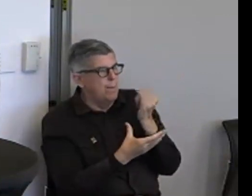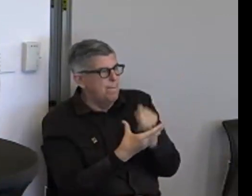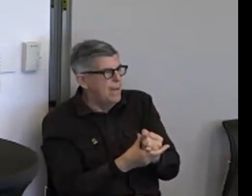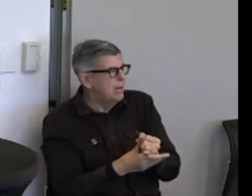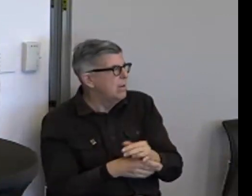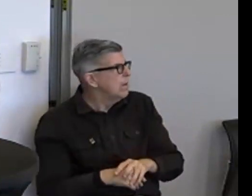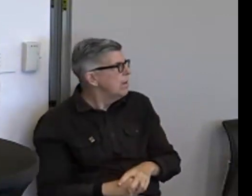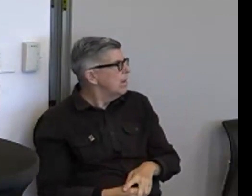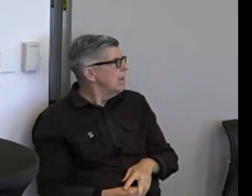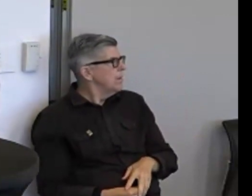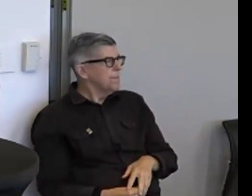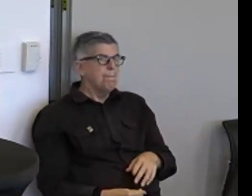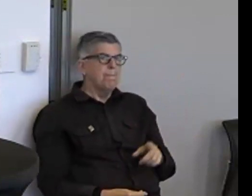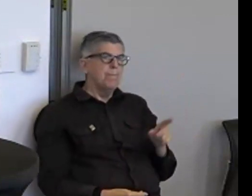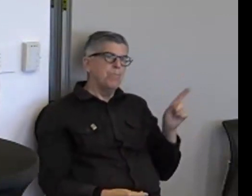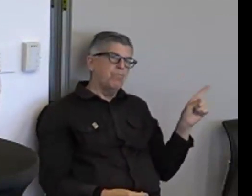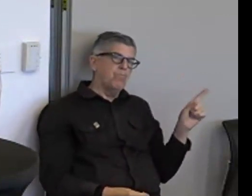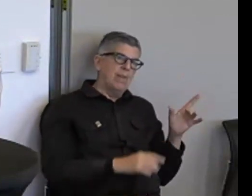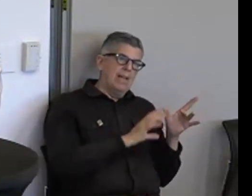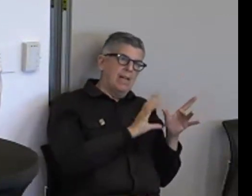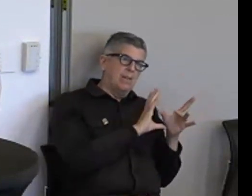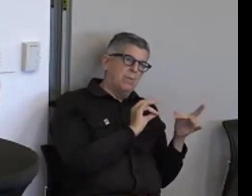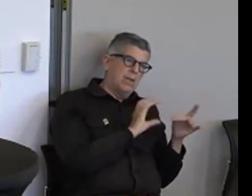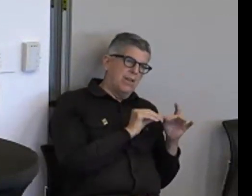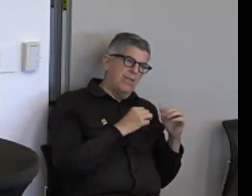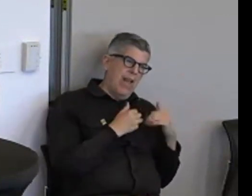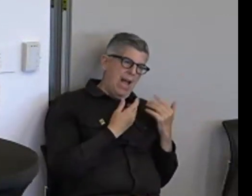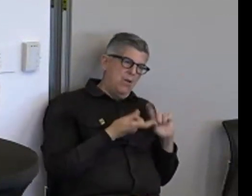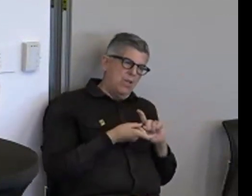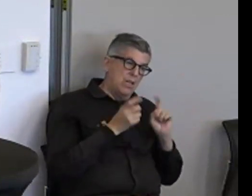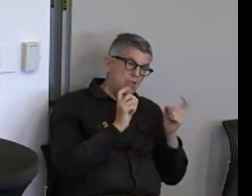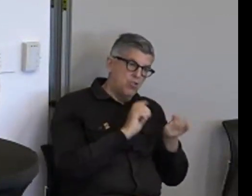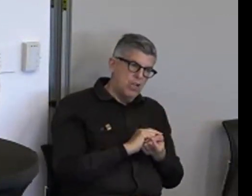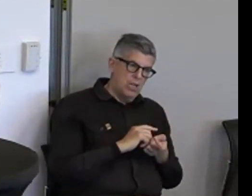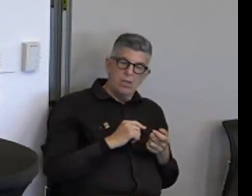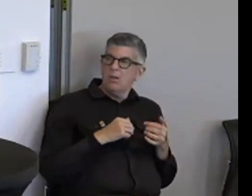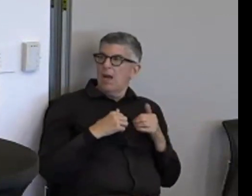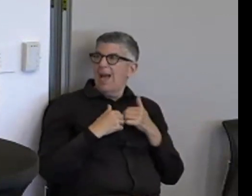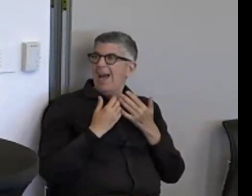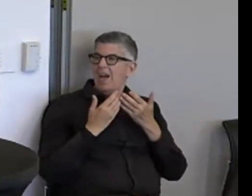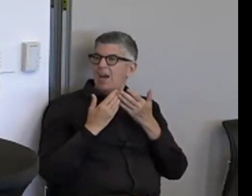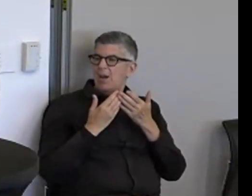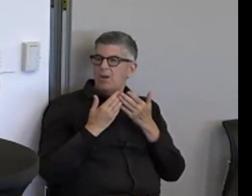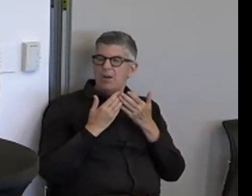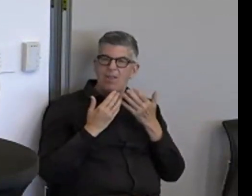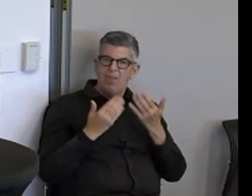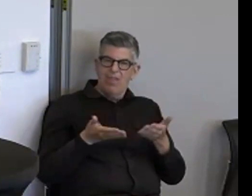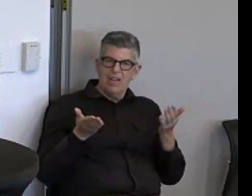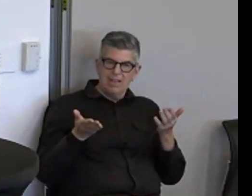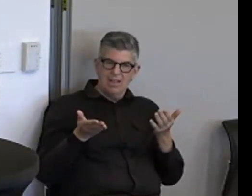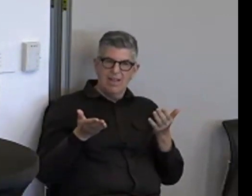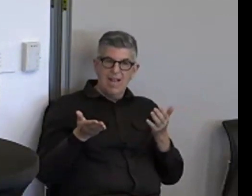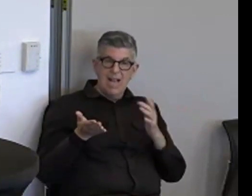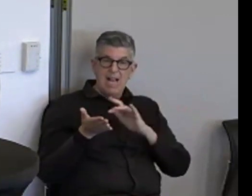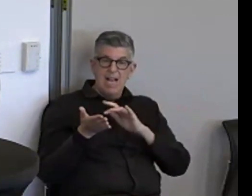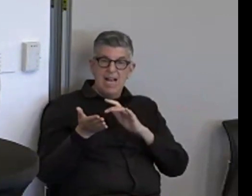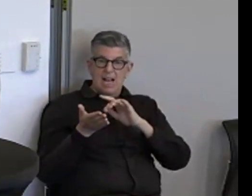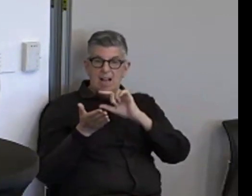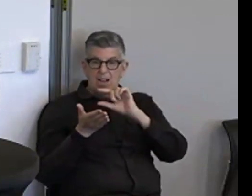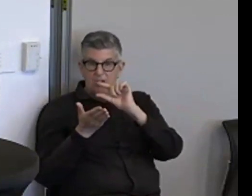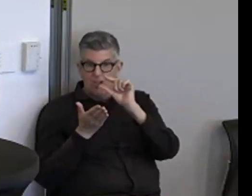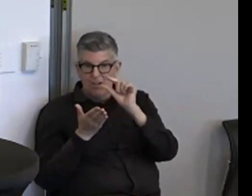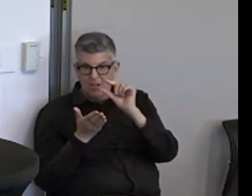With Chancey's question about how things have changed, how do you think, first of all, how are tactile graphics impacting young